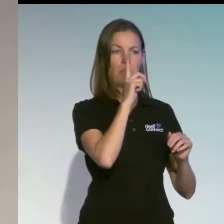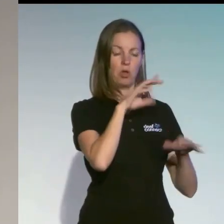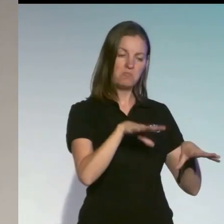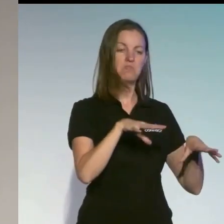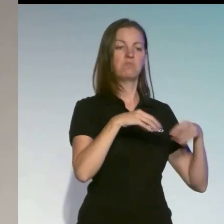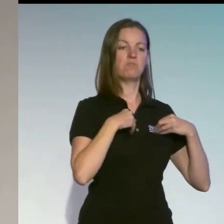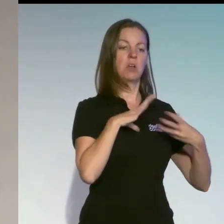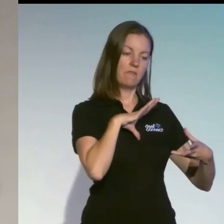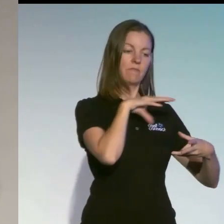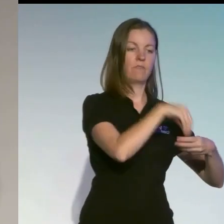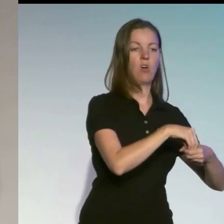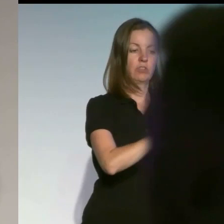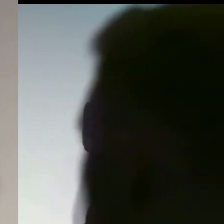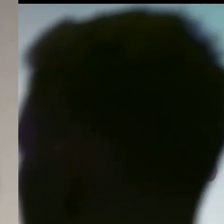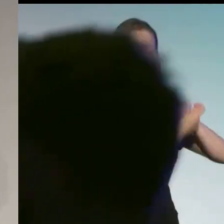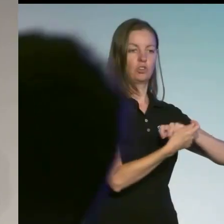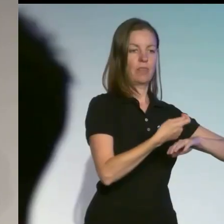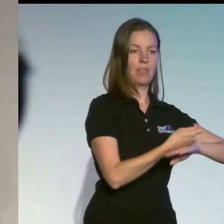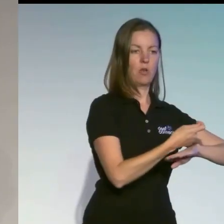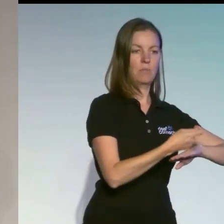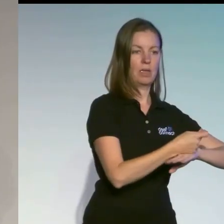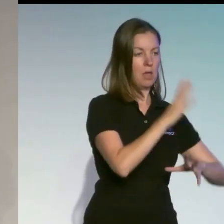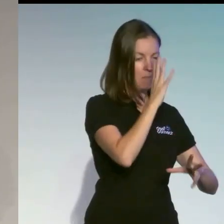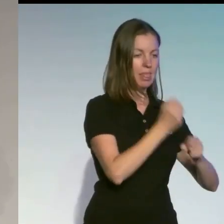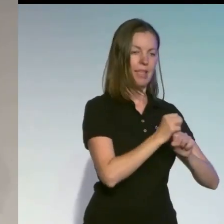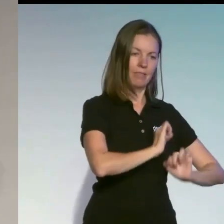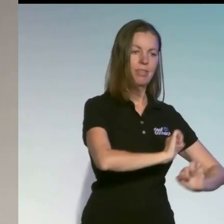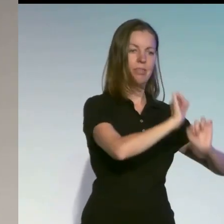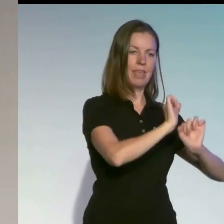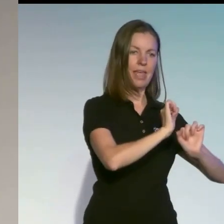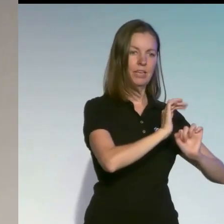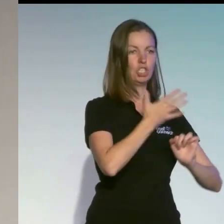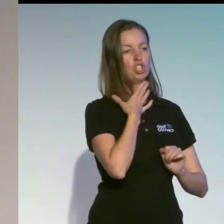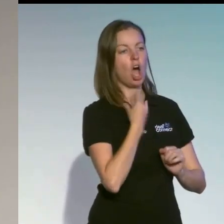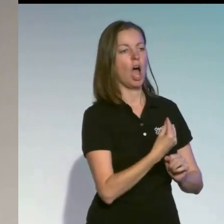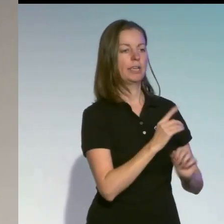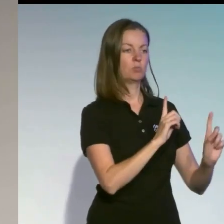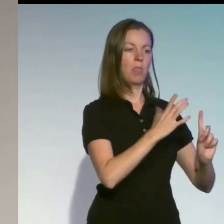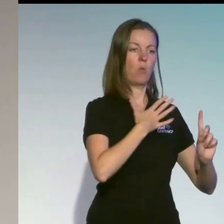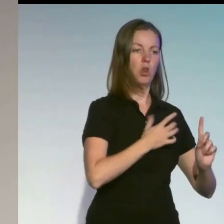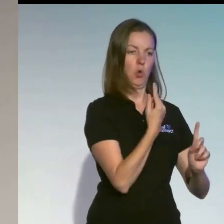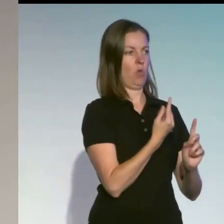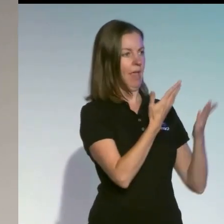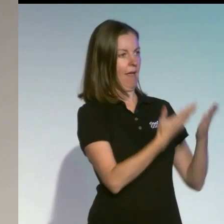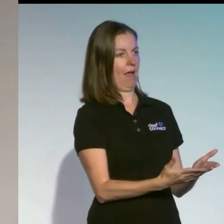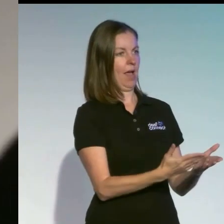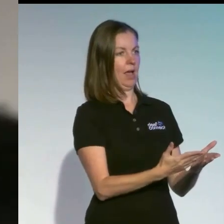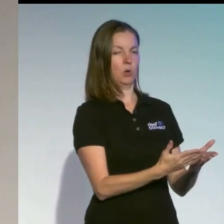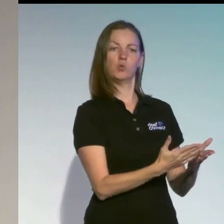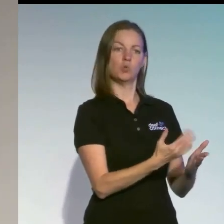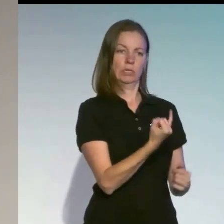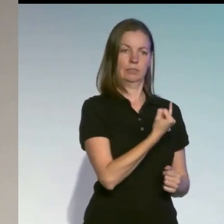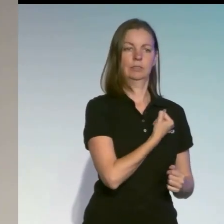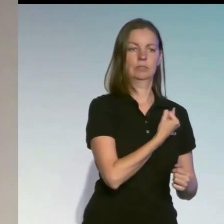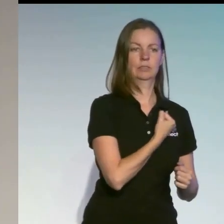were ashamed of their desires. And we know that the outcomes are horrific. The level